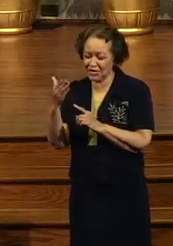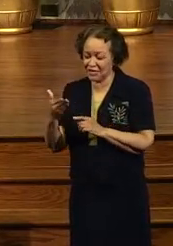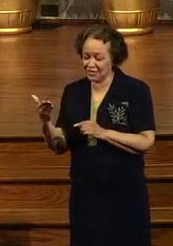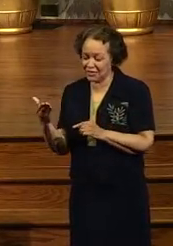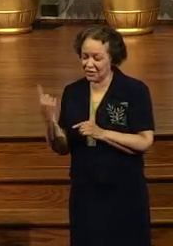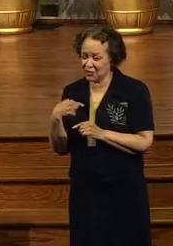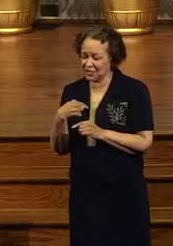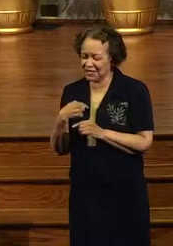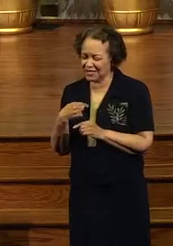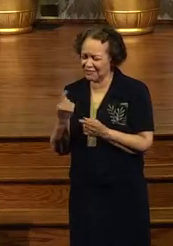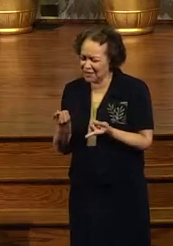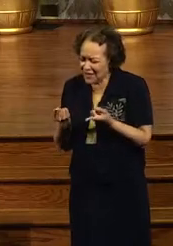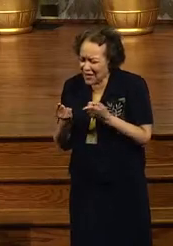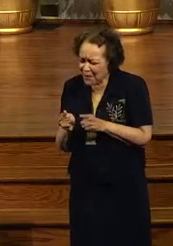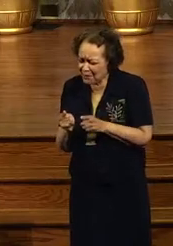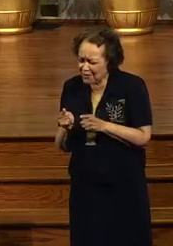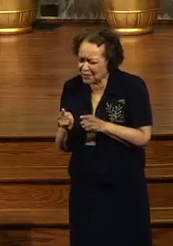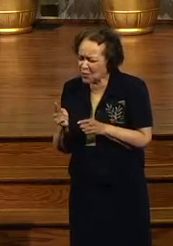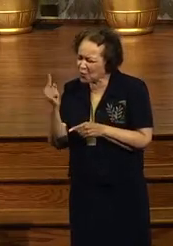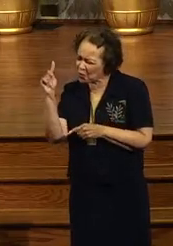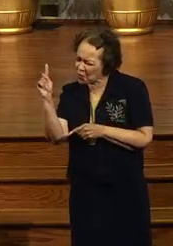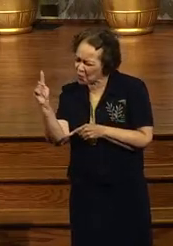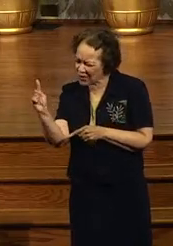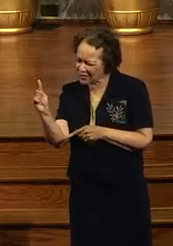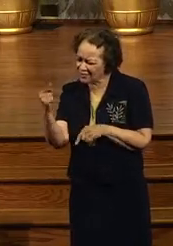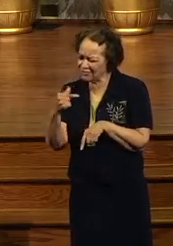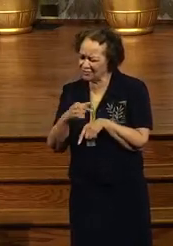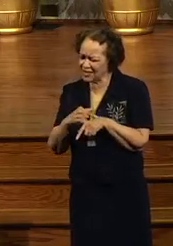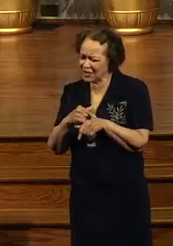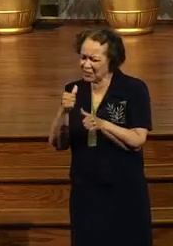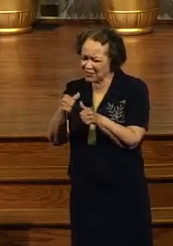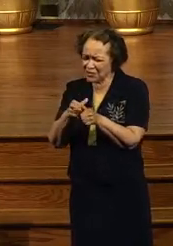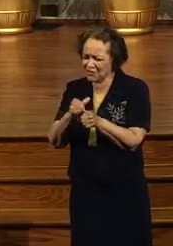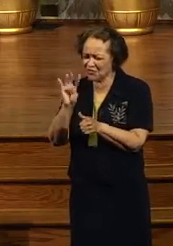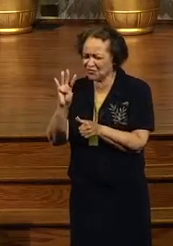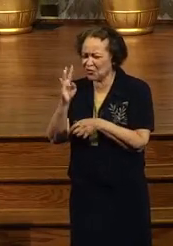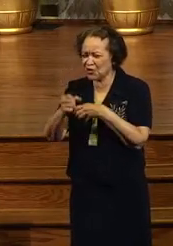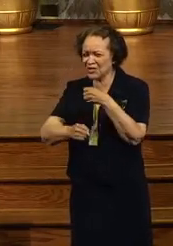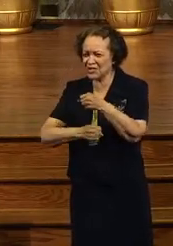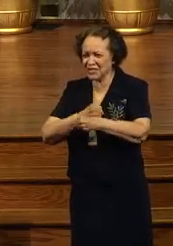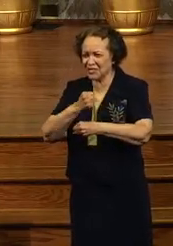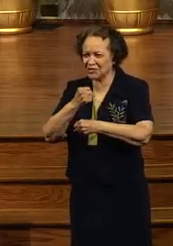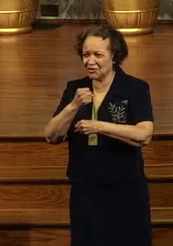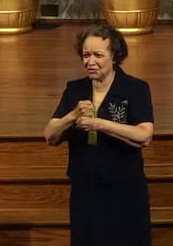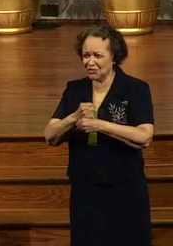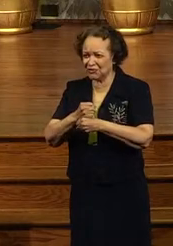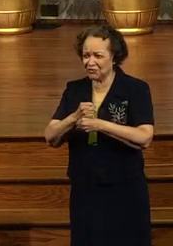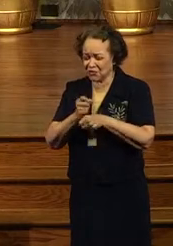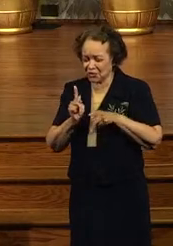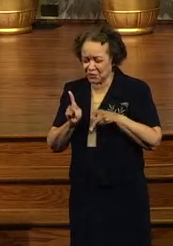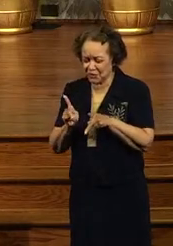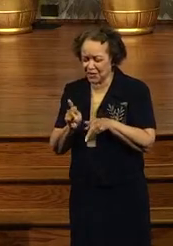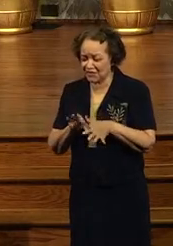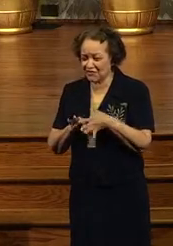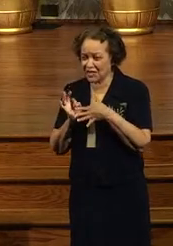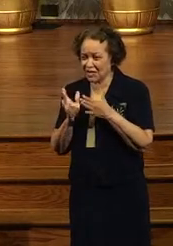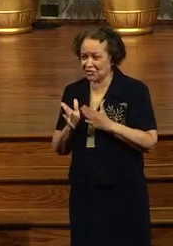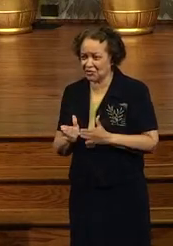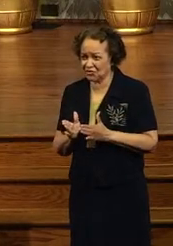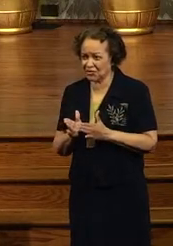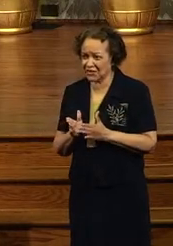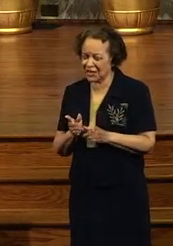4 years. And we want to be sure and ensure that our pathfinders and those that are accompanying them will have